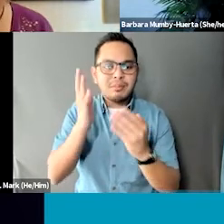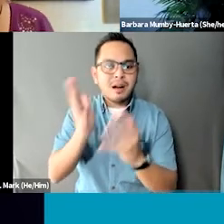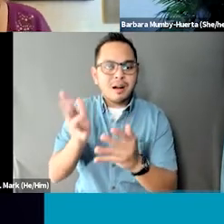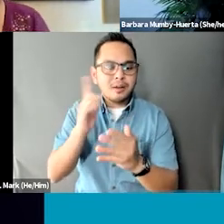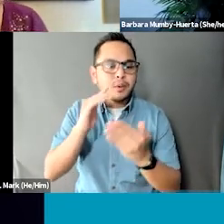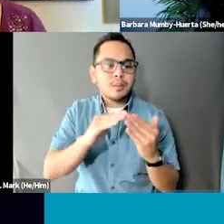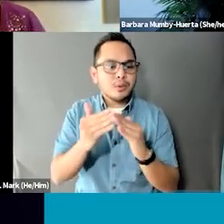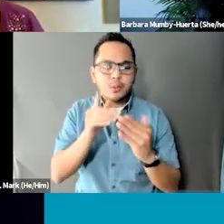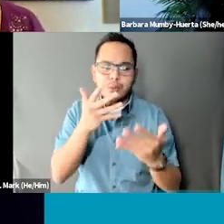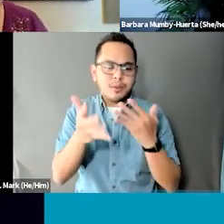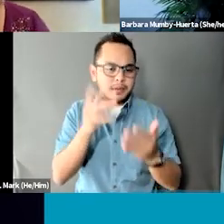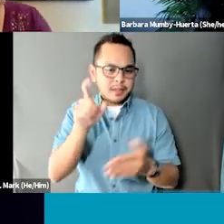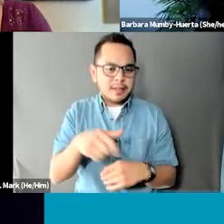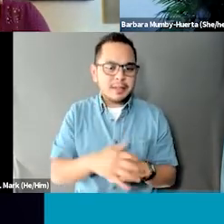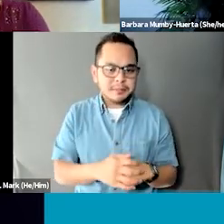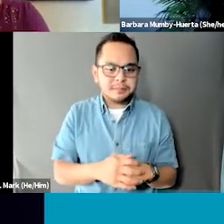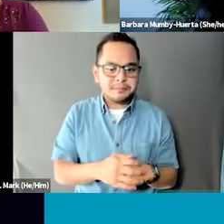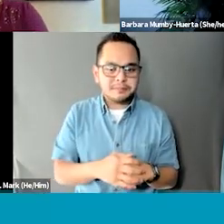need it. So next slide.